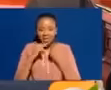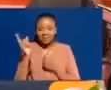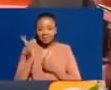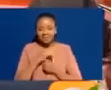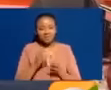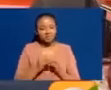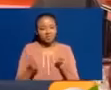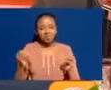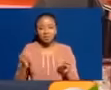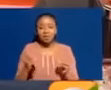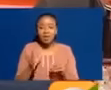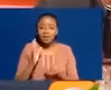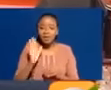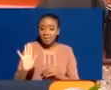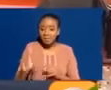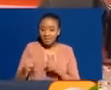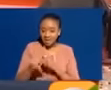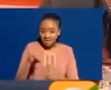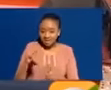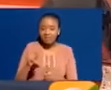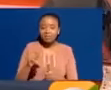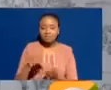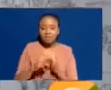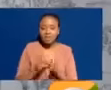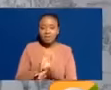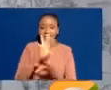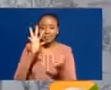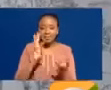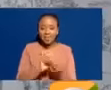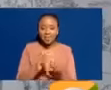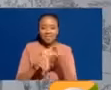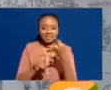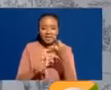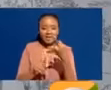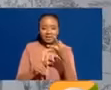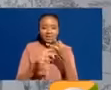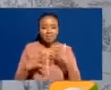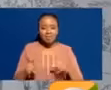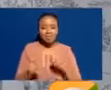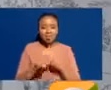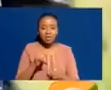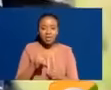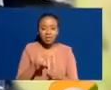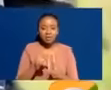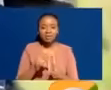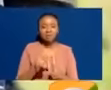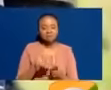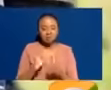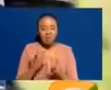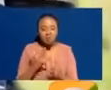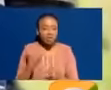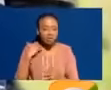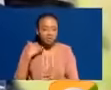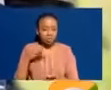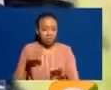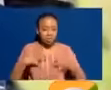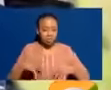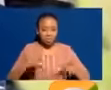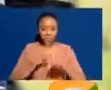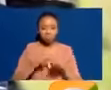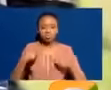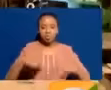We have cried enough. Keagan's murder brings to three the number of people who have been killed by criminals using boda in the